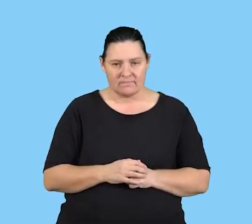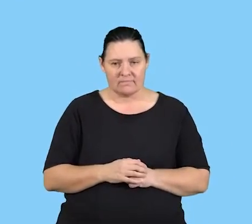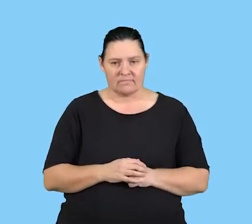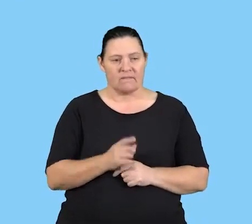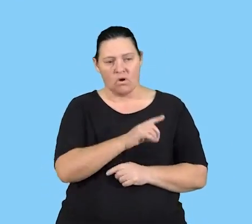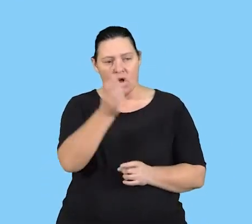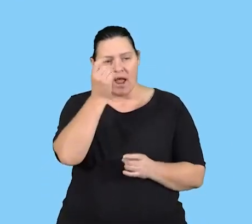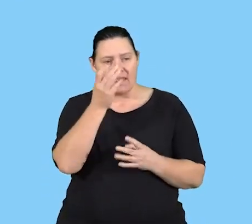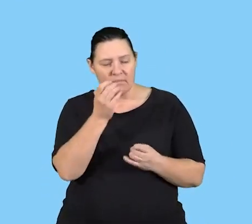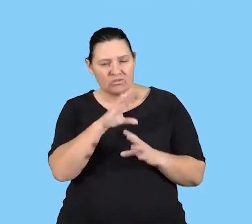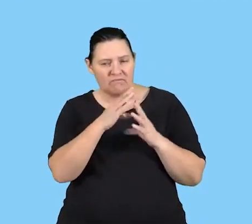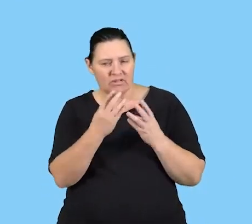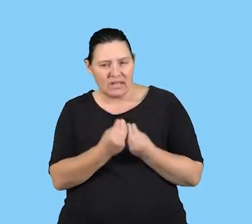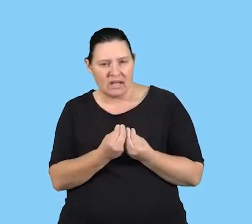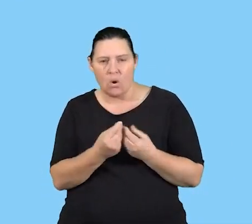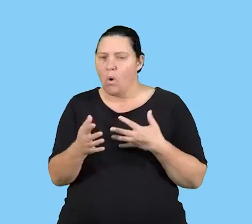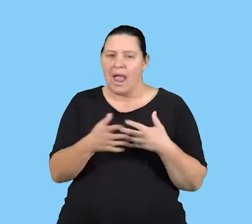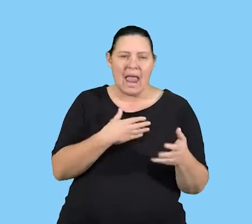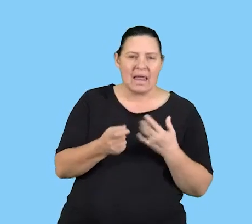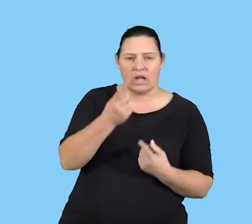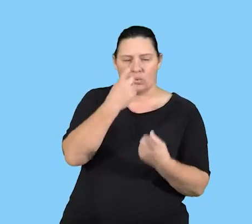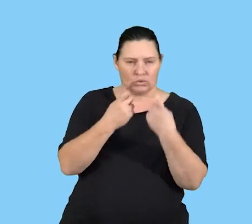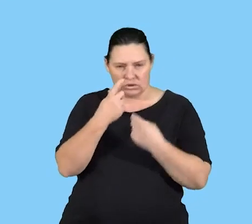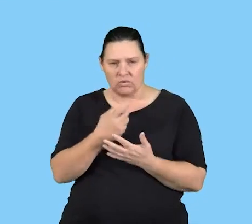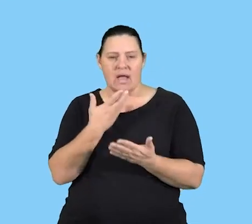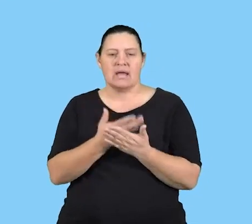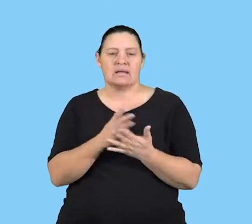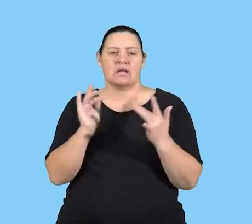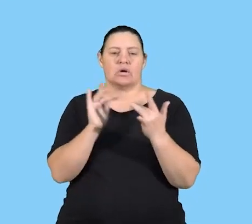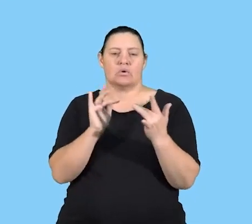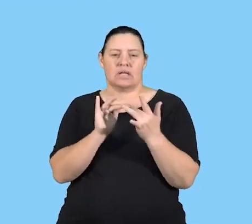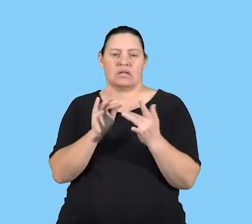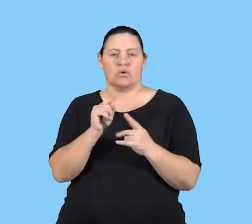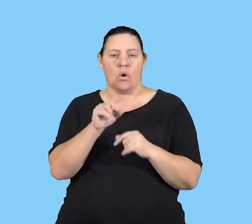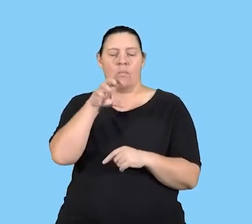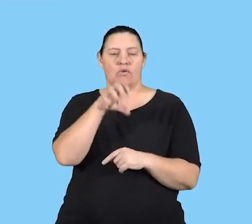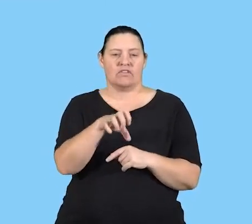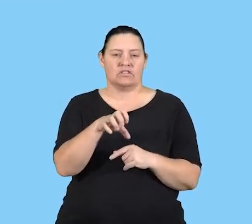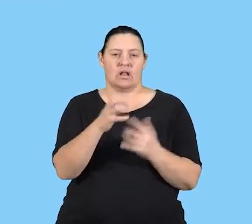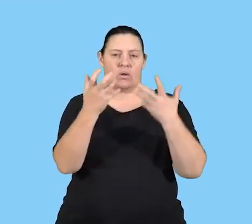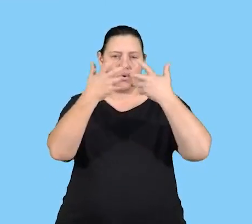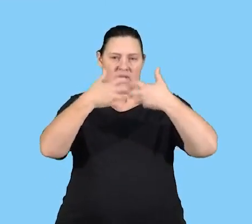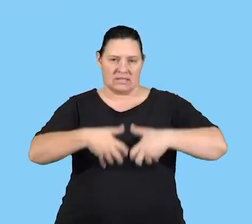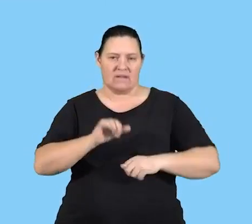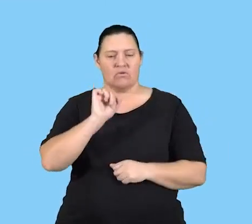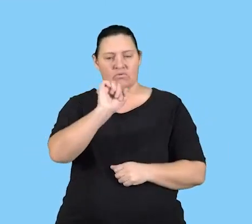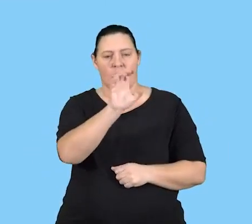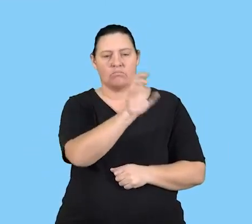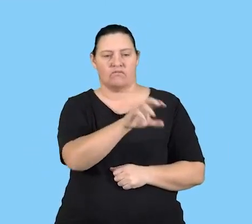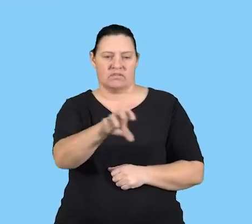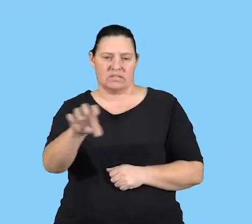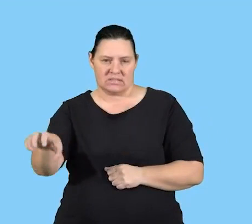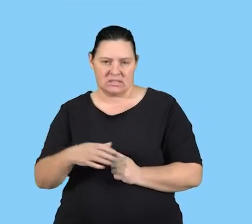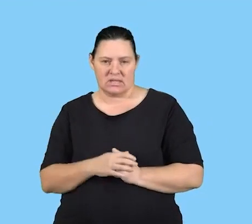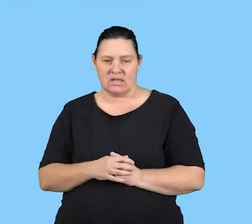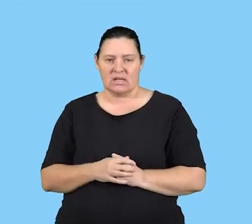For all the information, colleagues, or for any queries, you can contact your provincial coordinators according to your provinces.